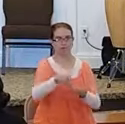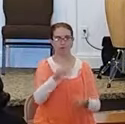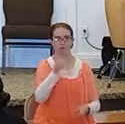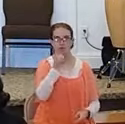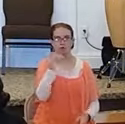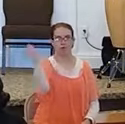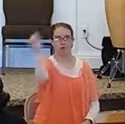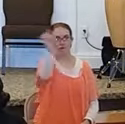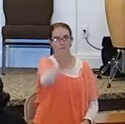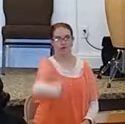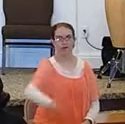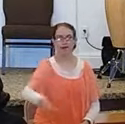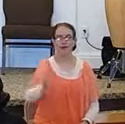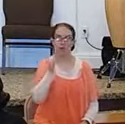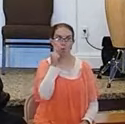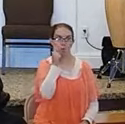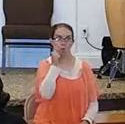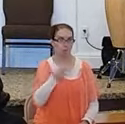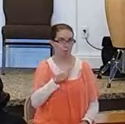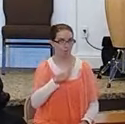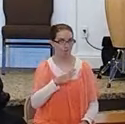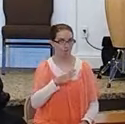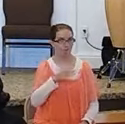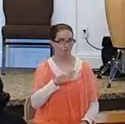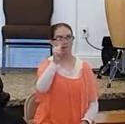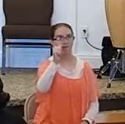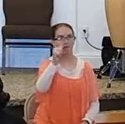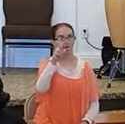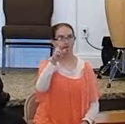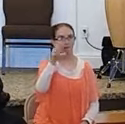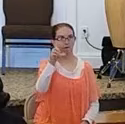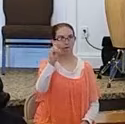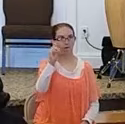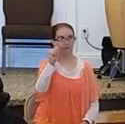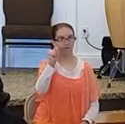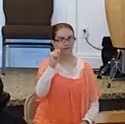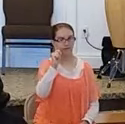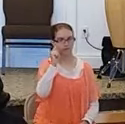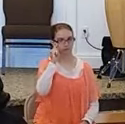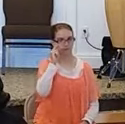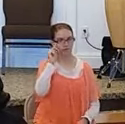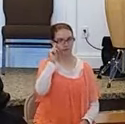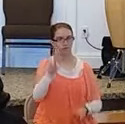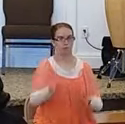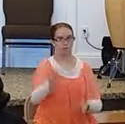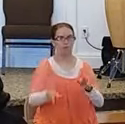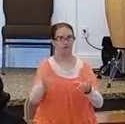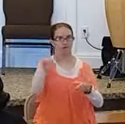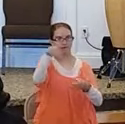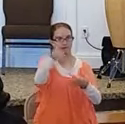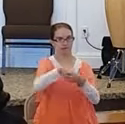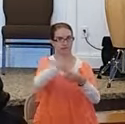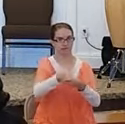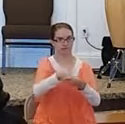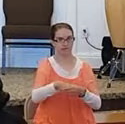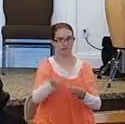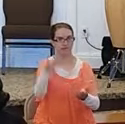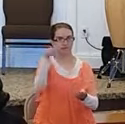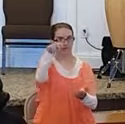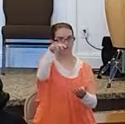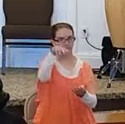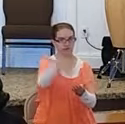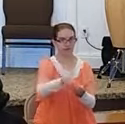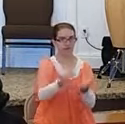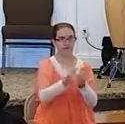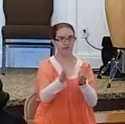any particular woman. This is a harlot. This is a whore. And she walks in, and she kneels down